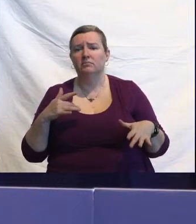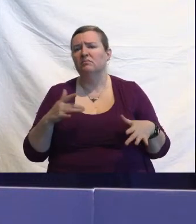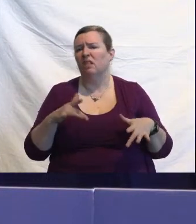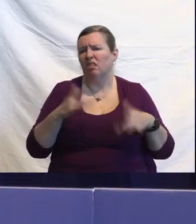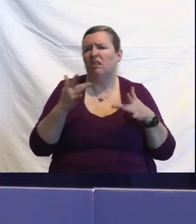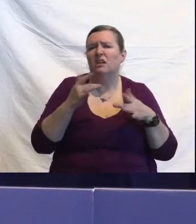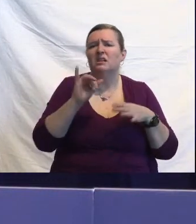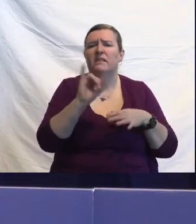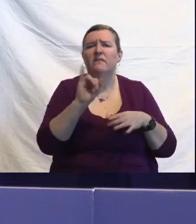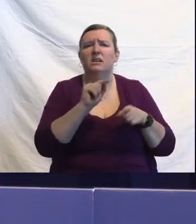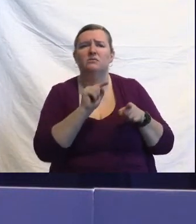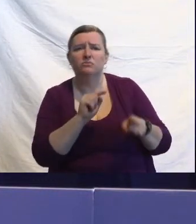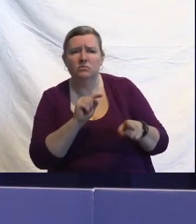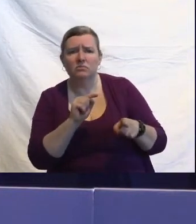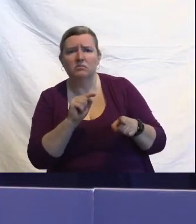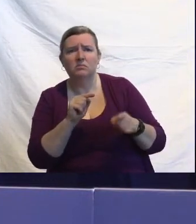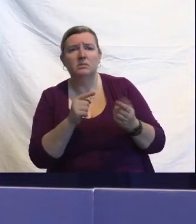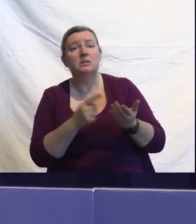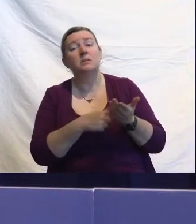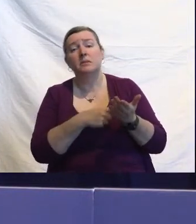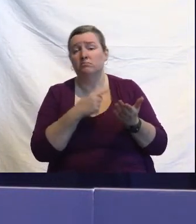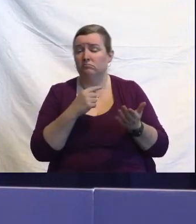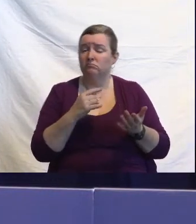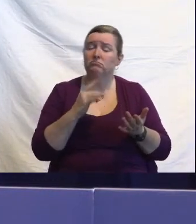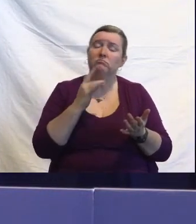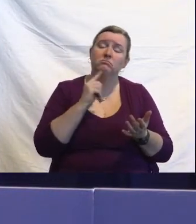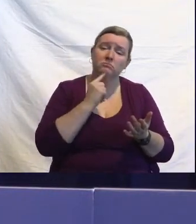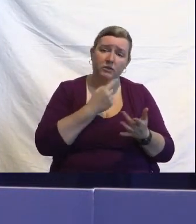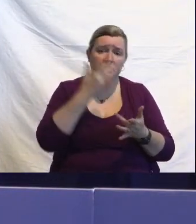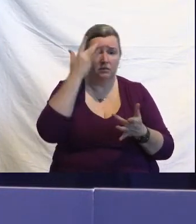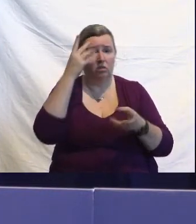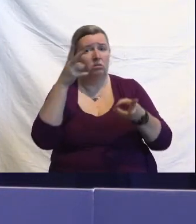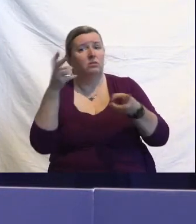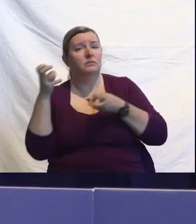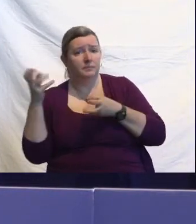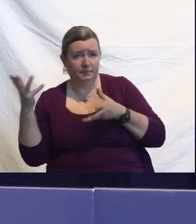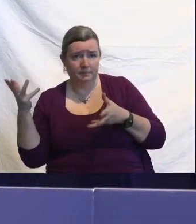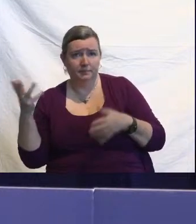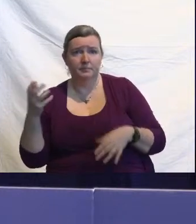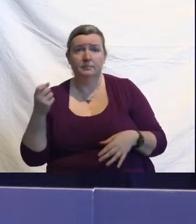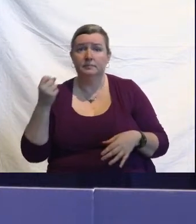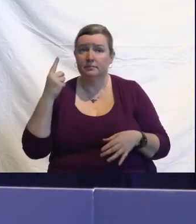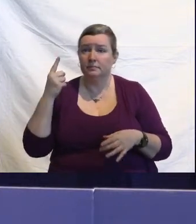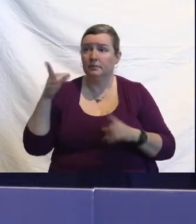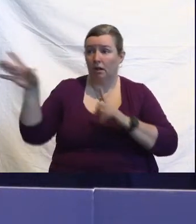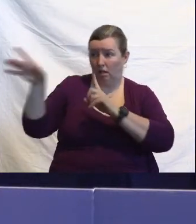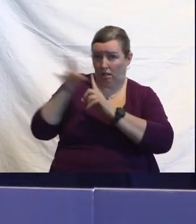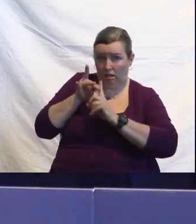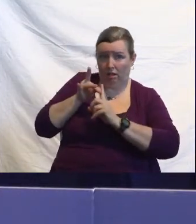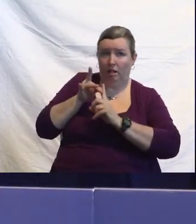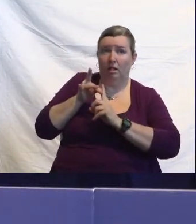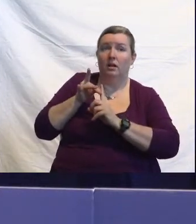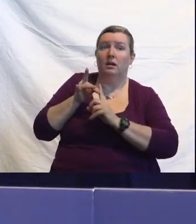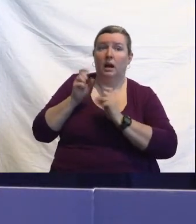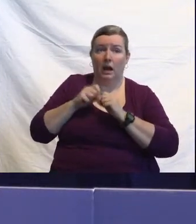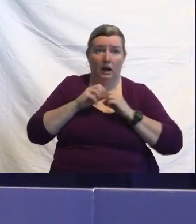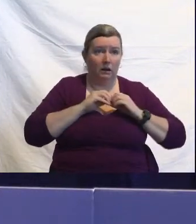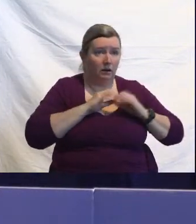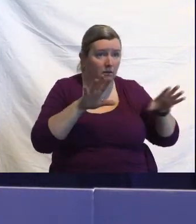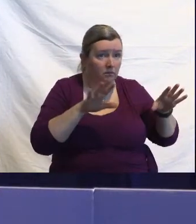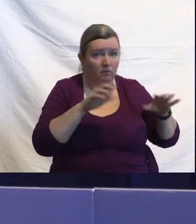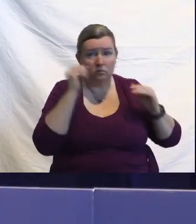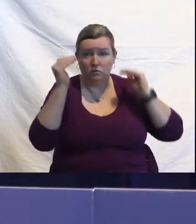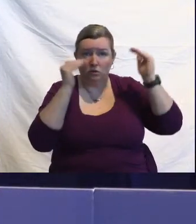illness. Also, these children can transmit the infection to other children and to adults who may be more